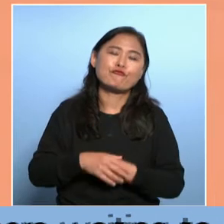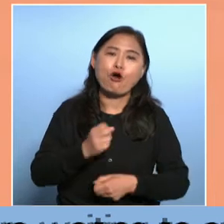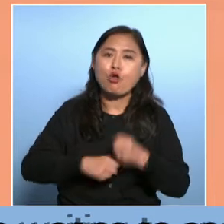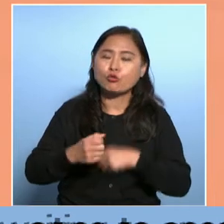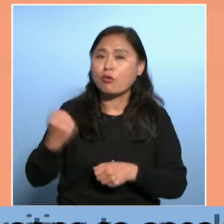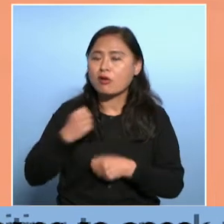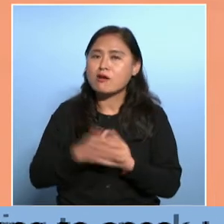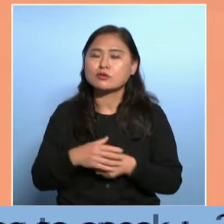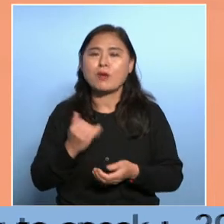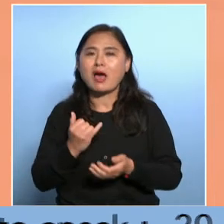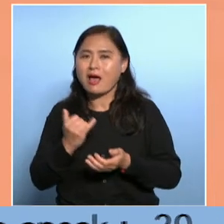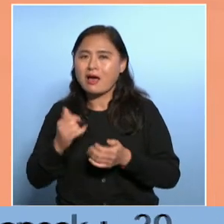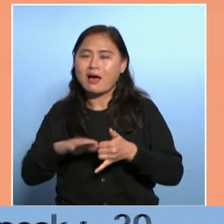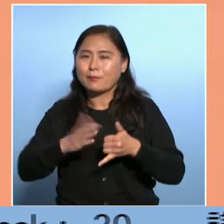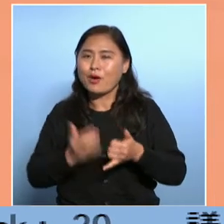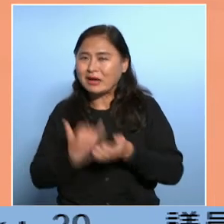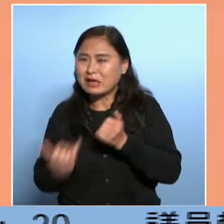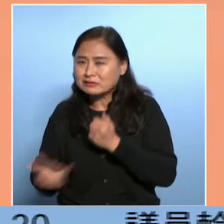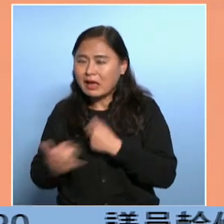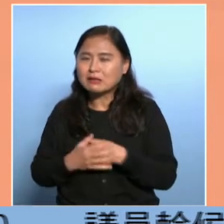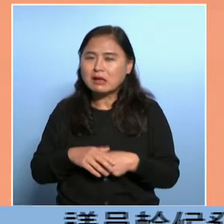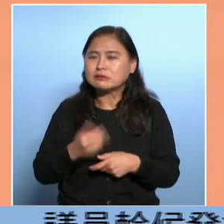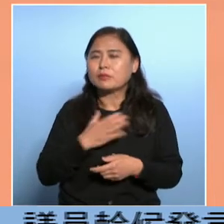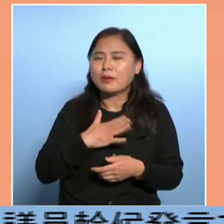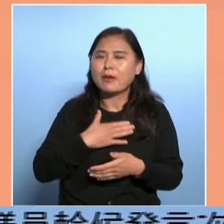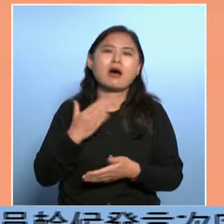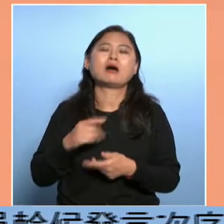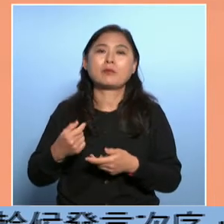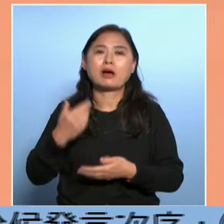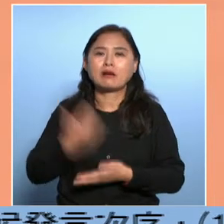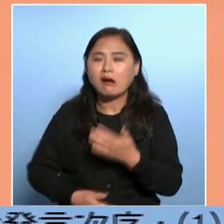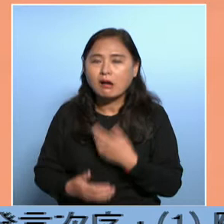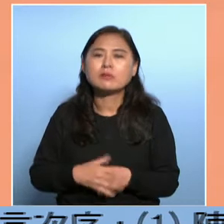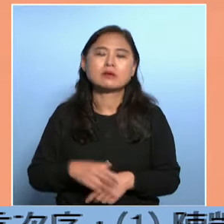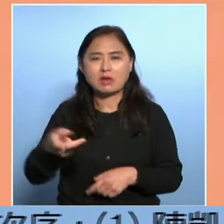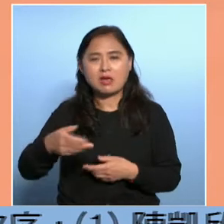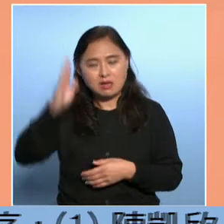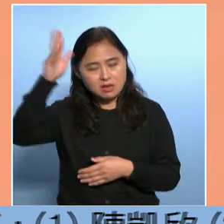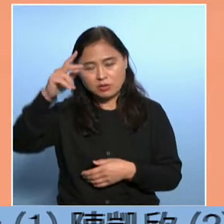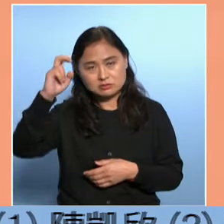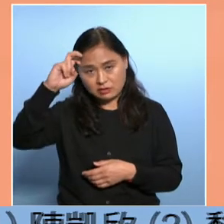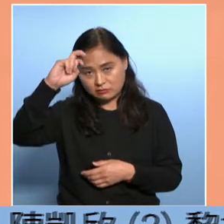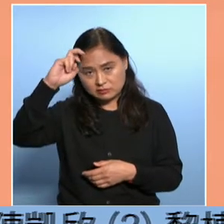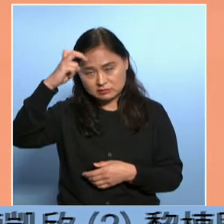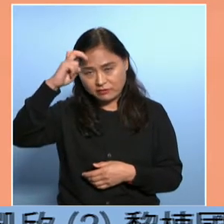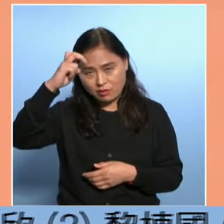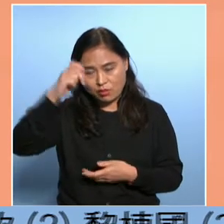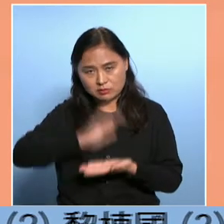dismissal. I hope the same arrangement can be offered to pregnant women and new mothers.